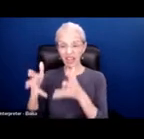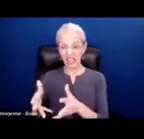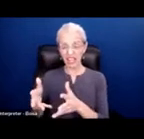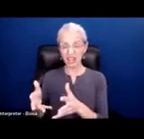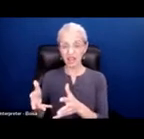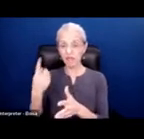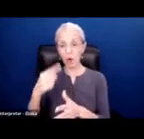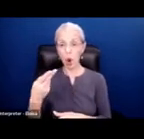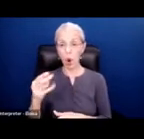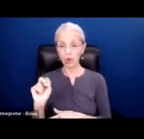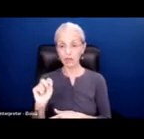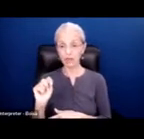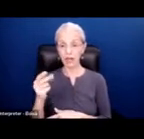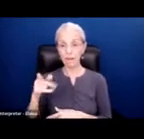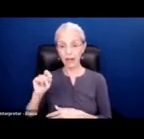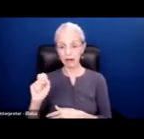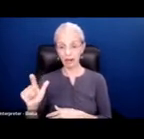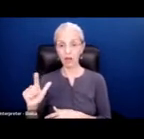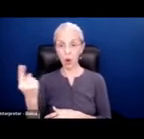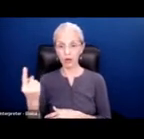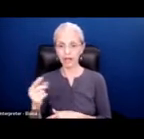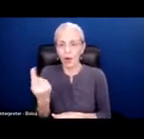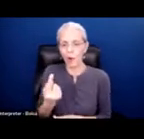panelists. This webinar is